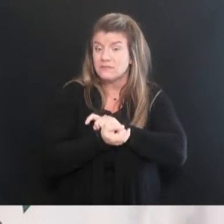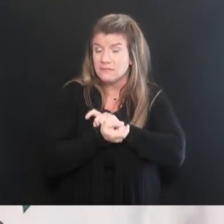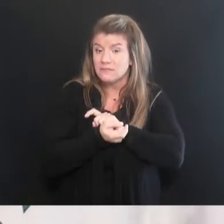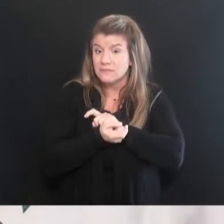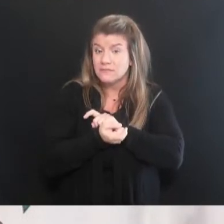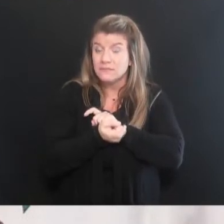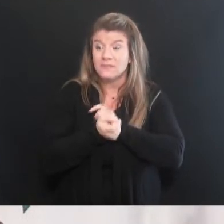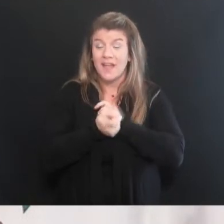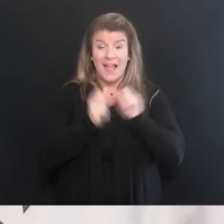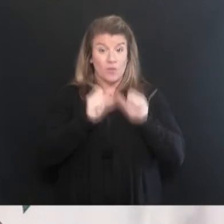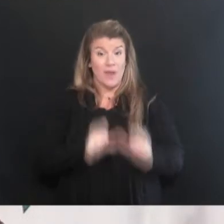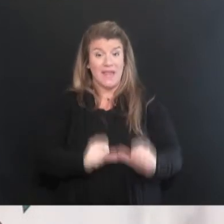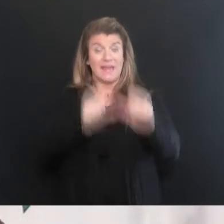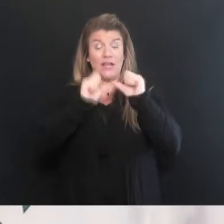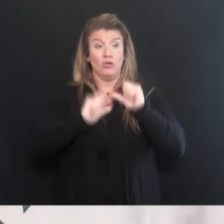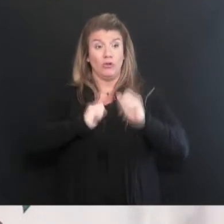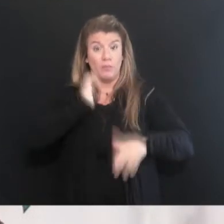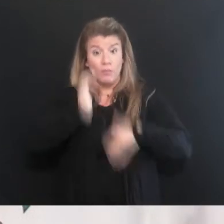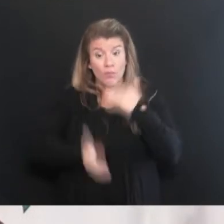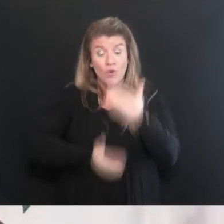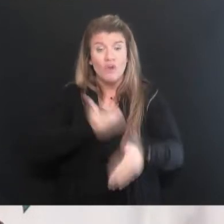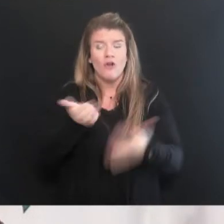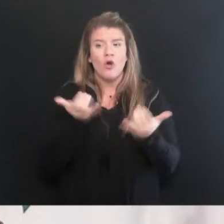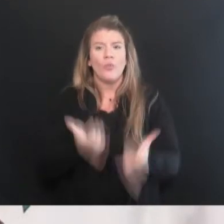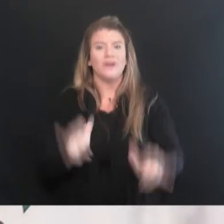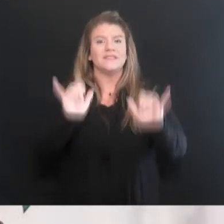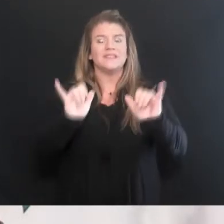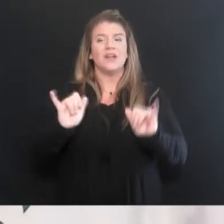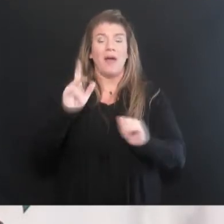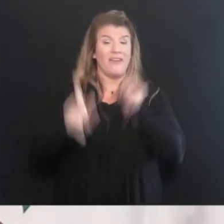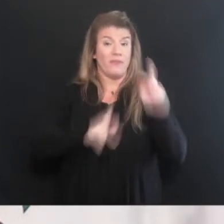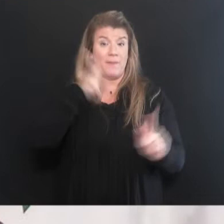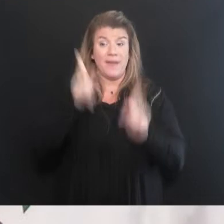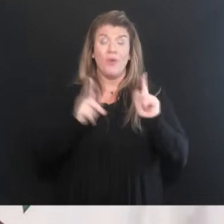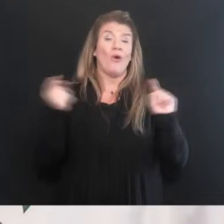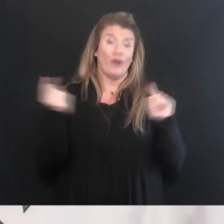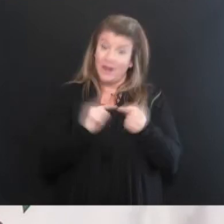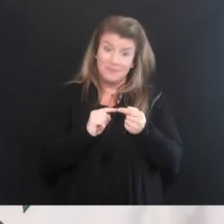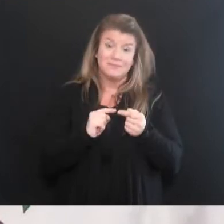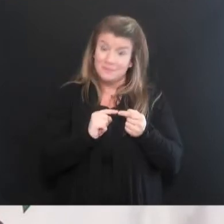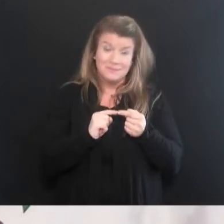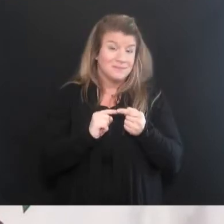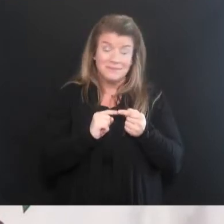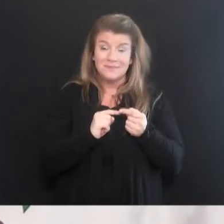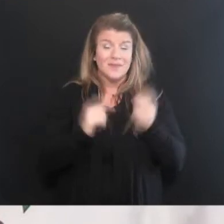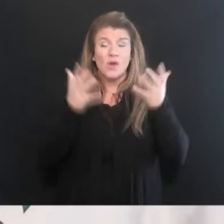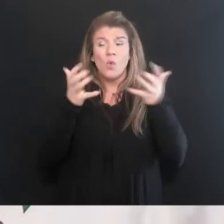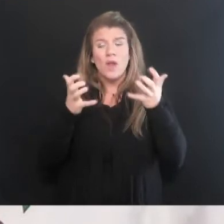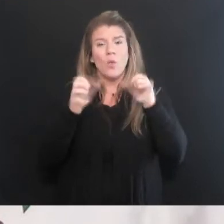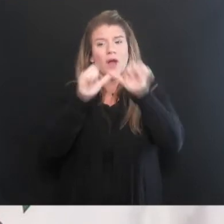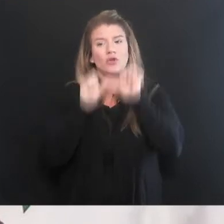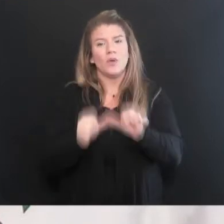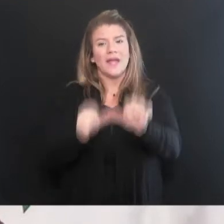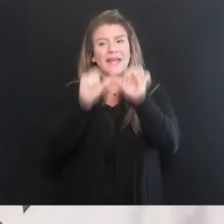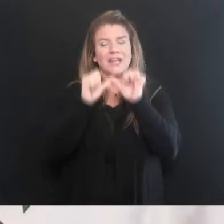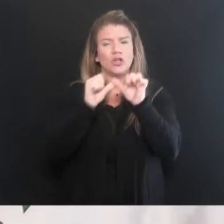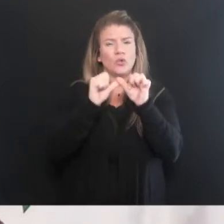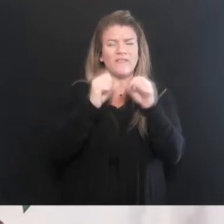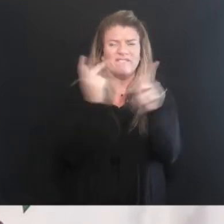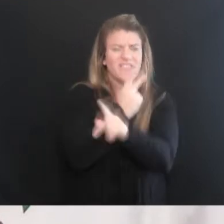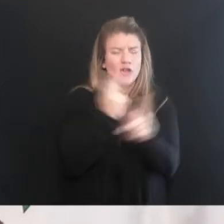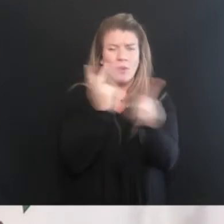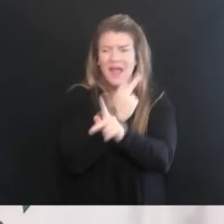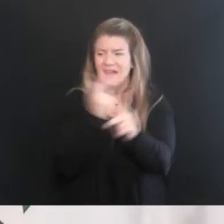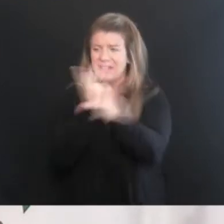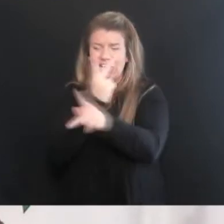we continue to go forward, we've got still people out there that are hurting. We want to continue to flip every rock